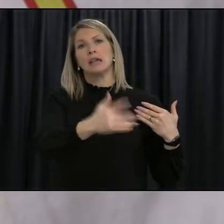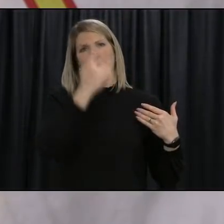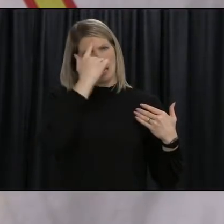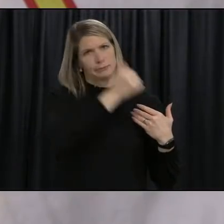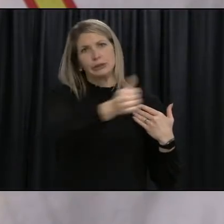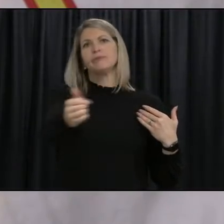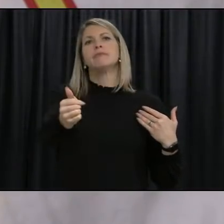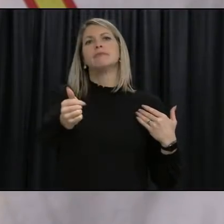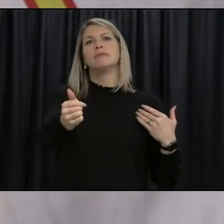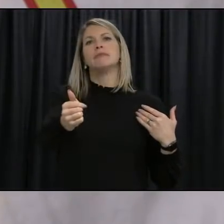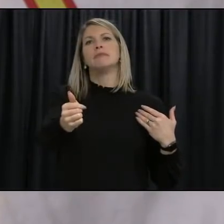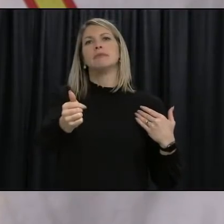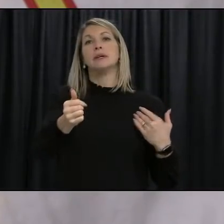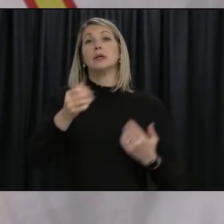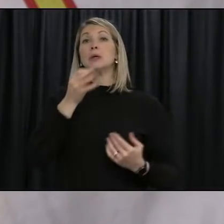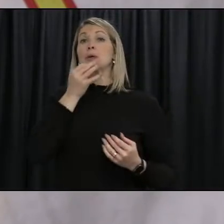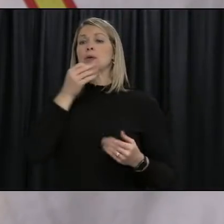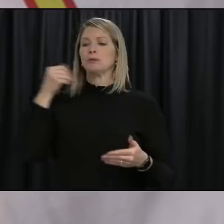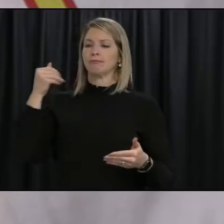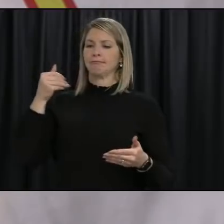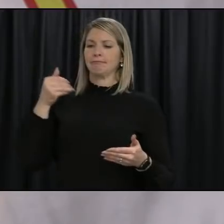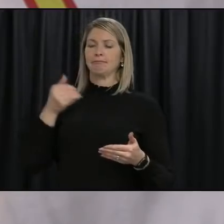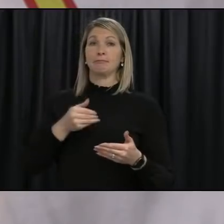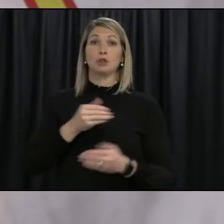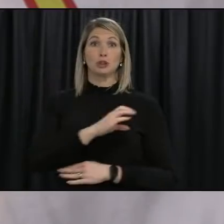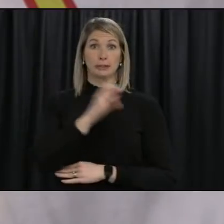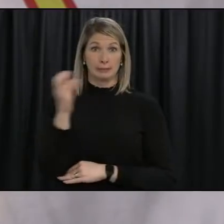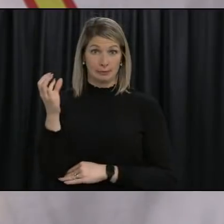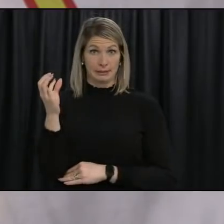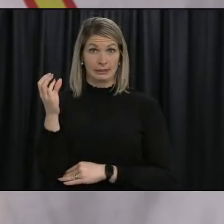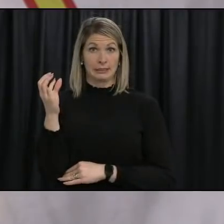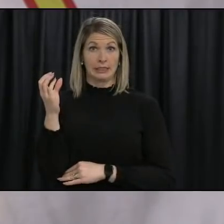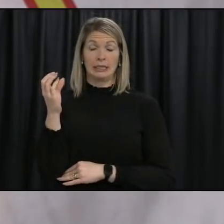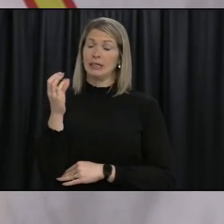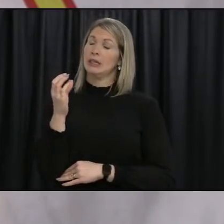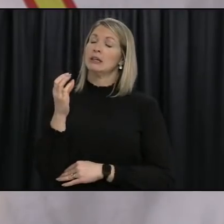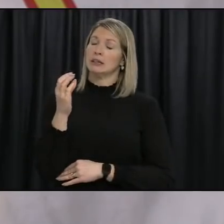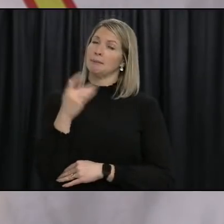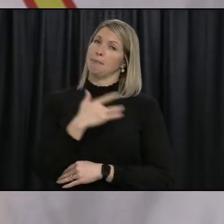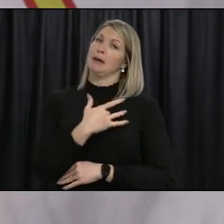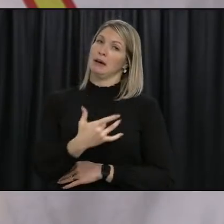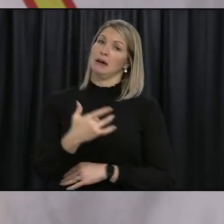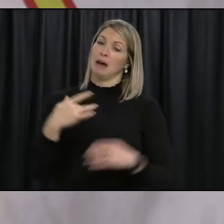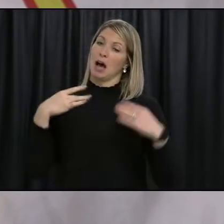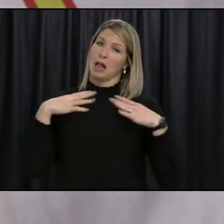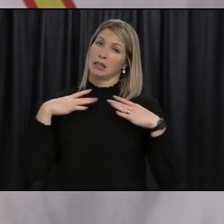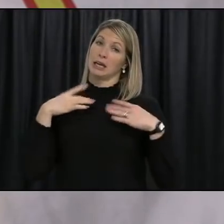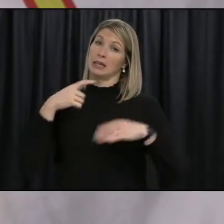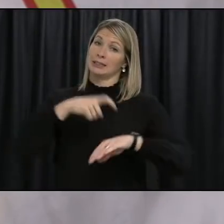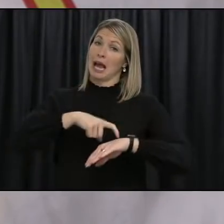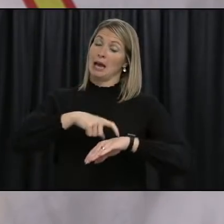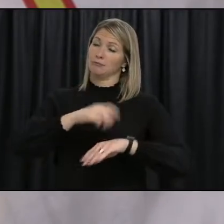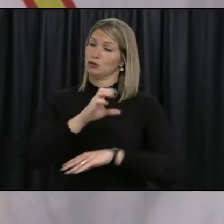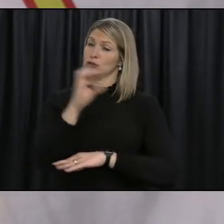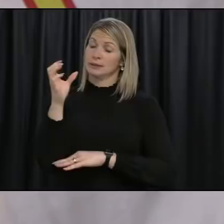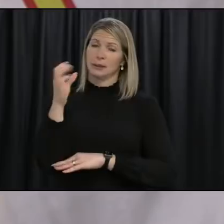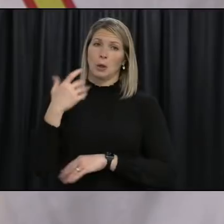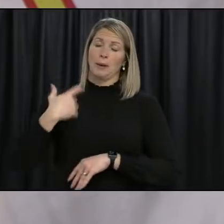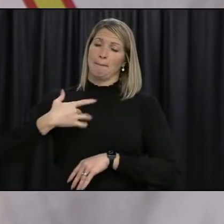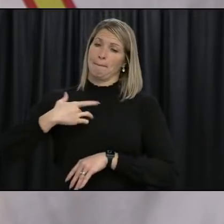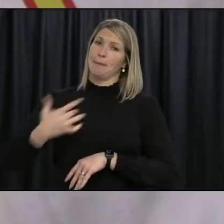approaches, following public health guidance and restrictions will be more important than ever. And the holiday season is traditionally a time for gathering and